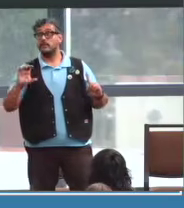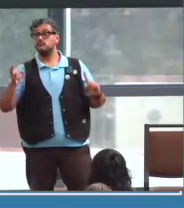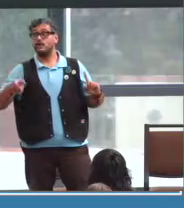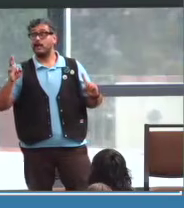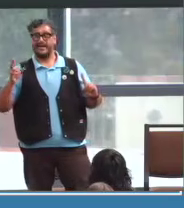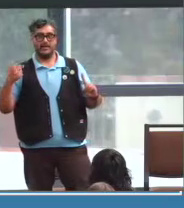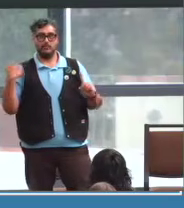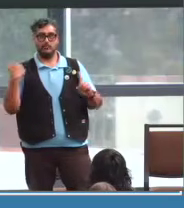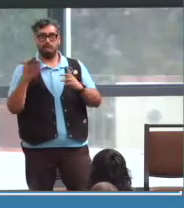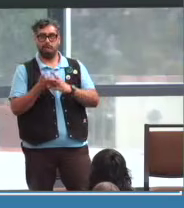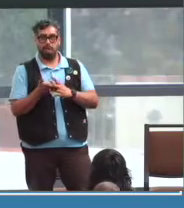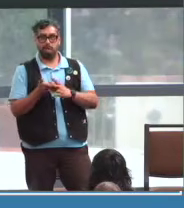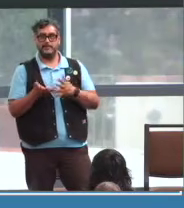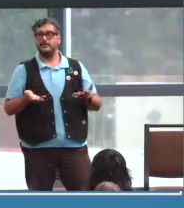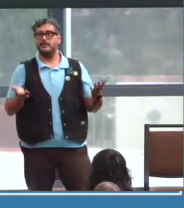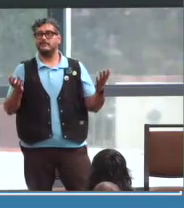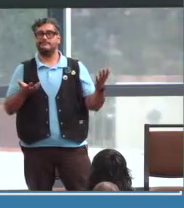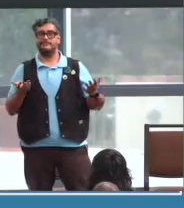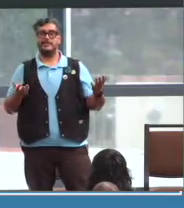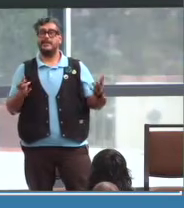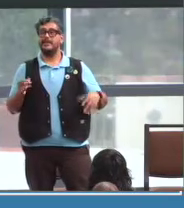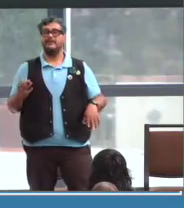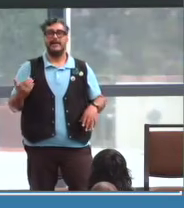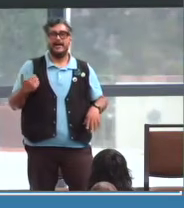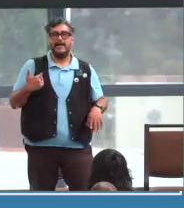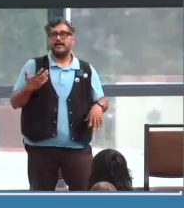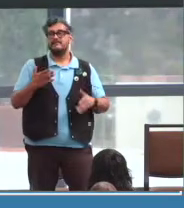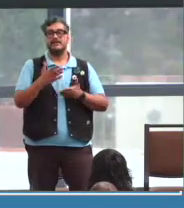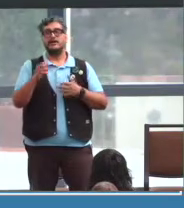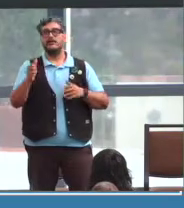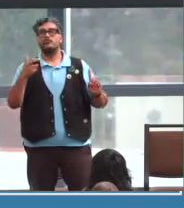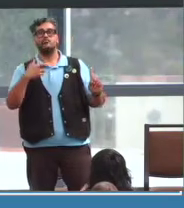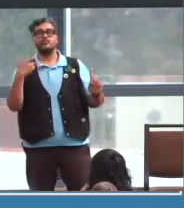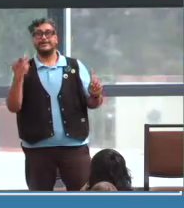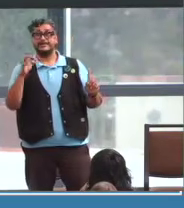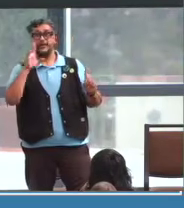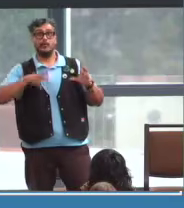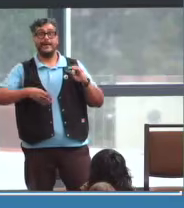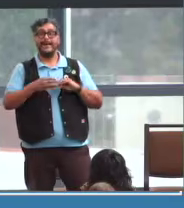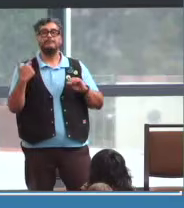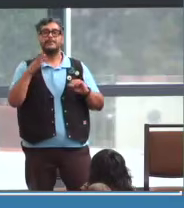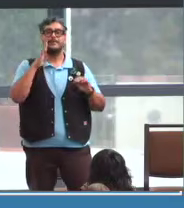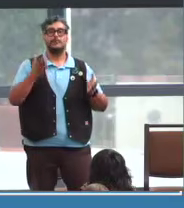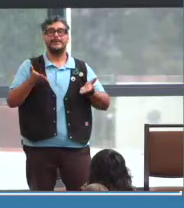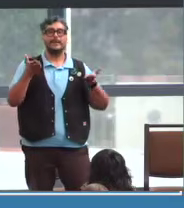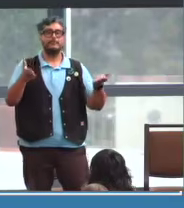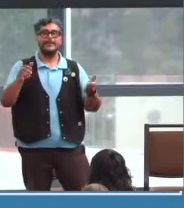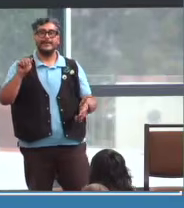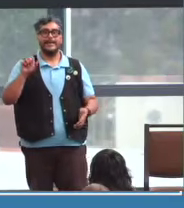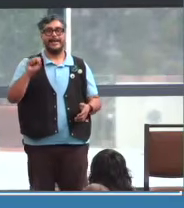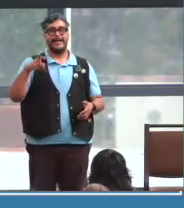high, we try to intervene with that. If they have certain risk factors that add to this, we might recommend a low-dose